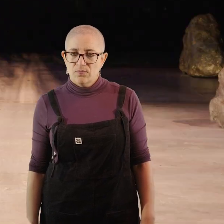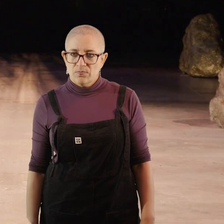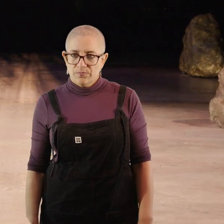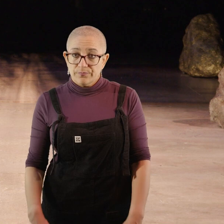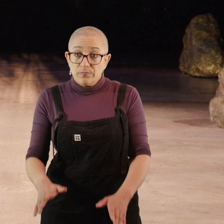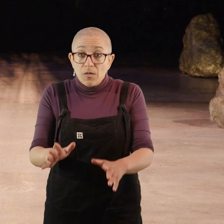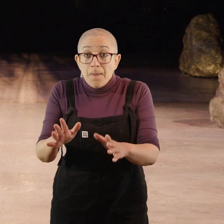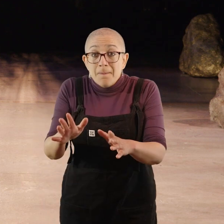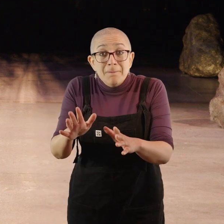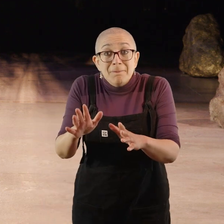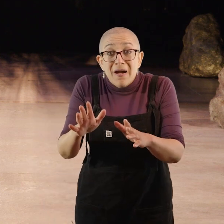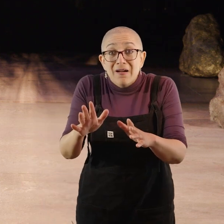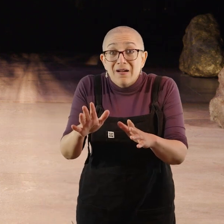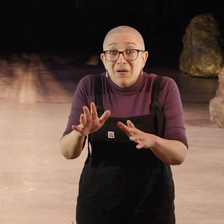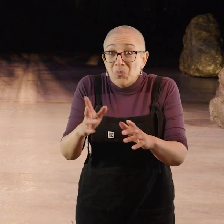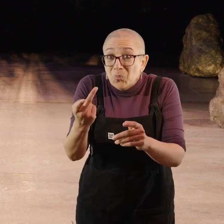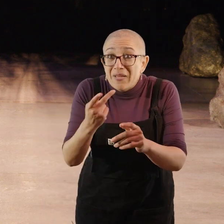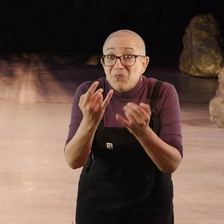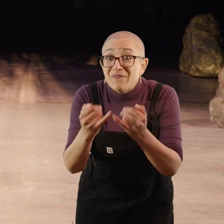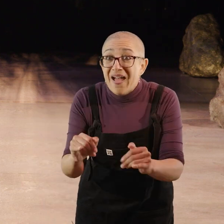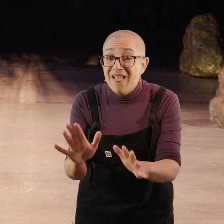if we should fail?